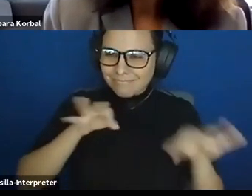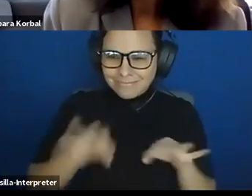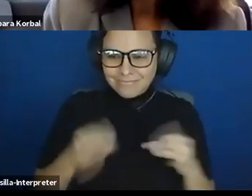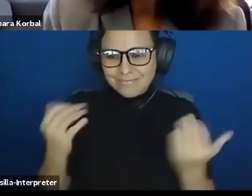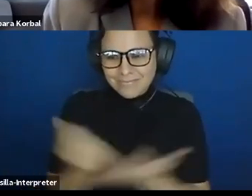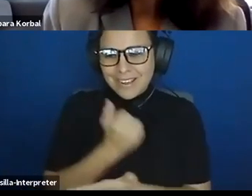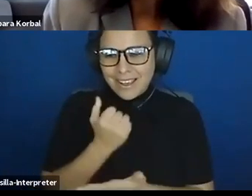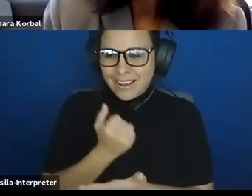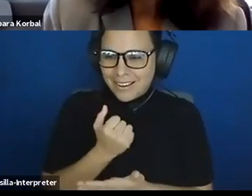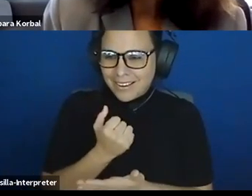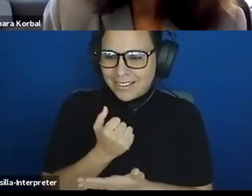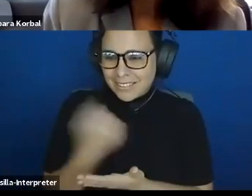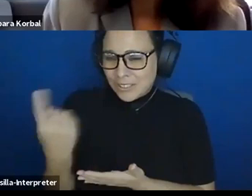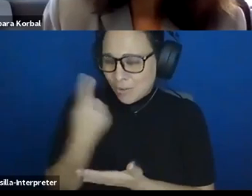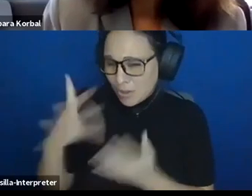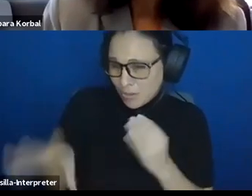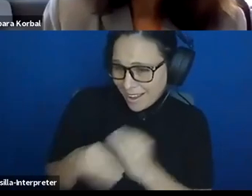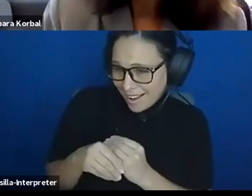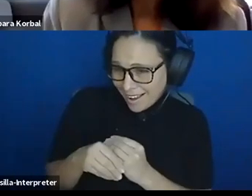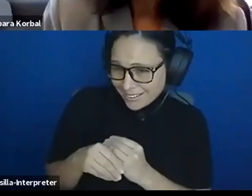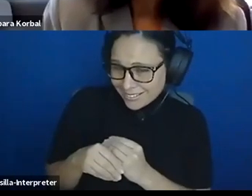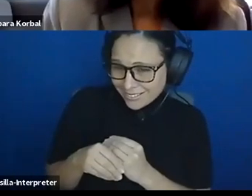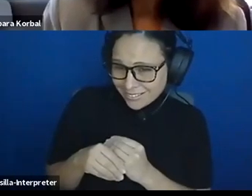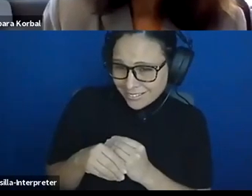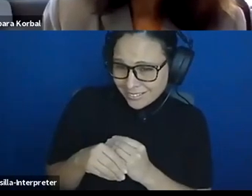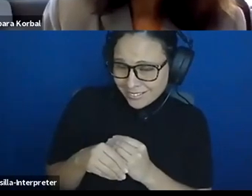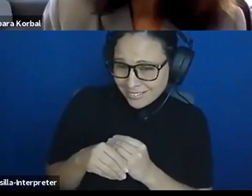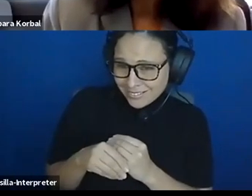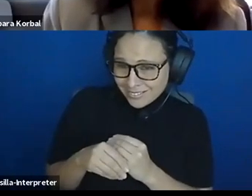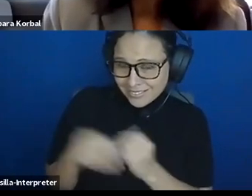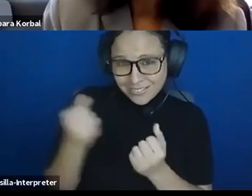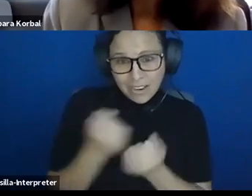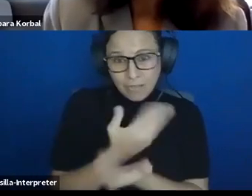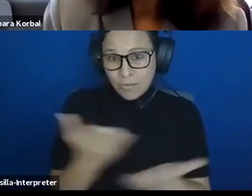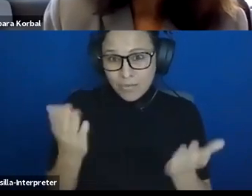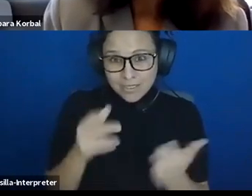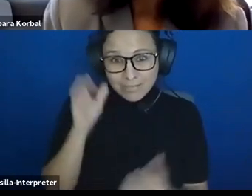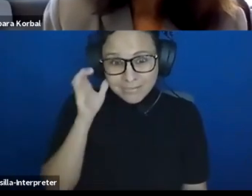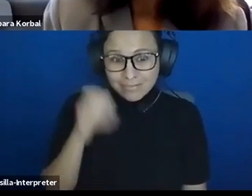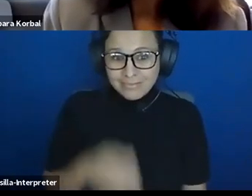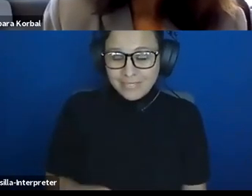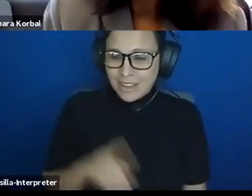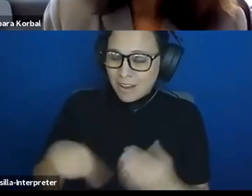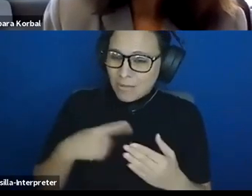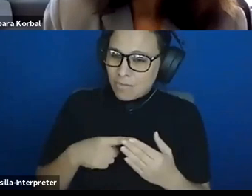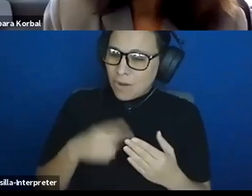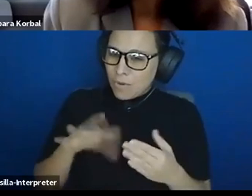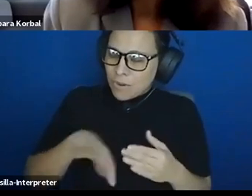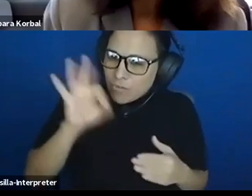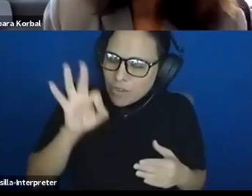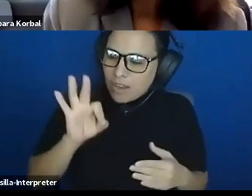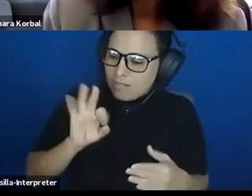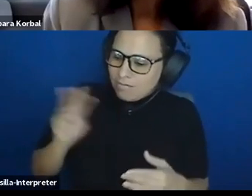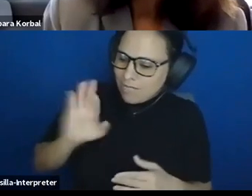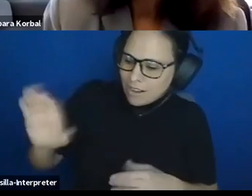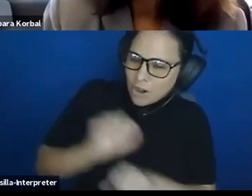wonder if there's something else you might want to tell everyone is in these materials that you found